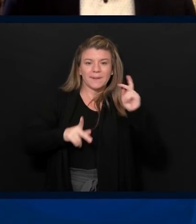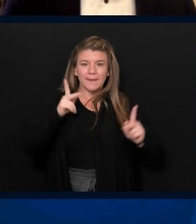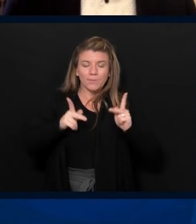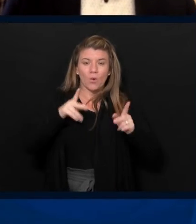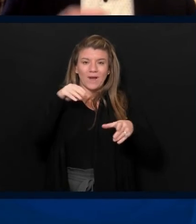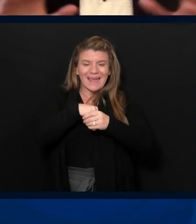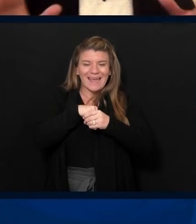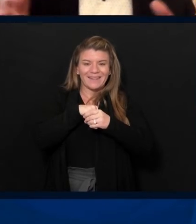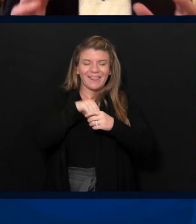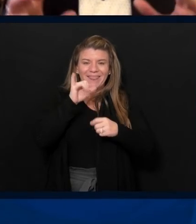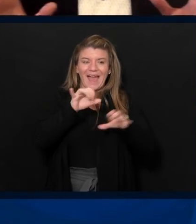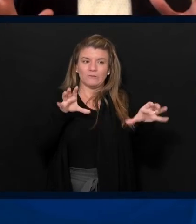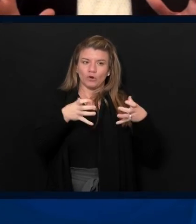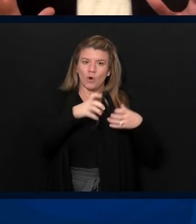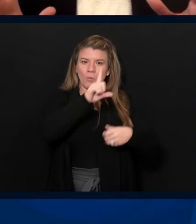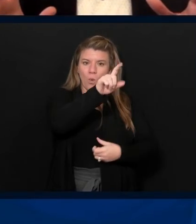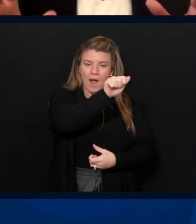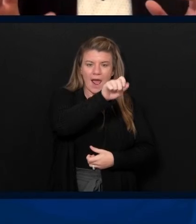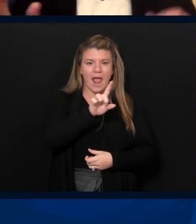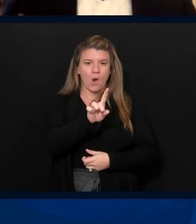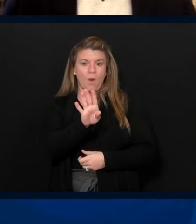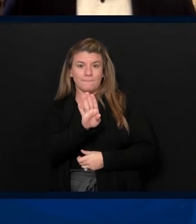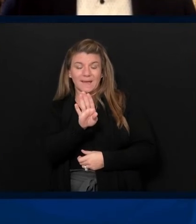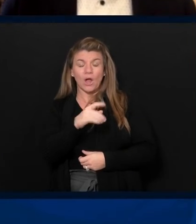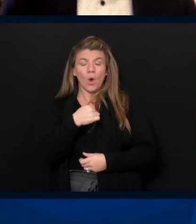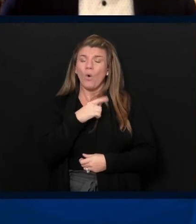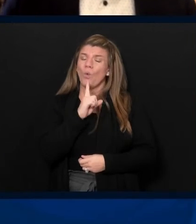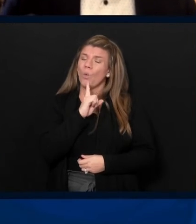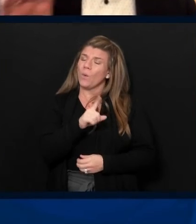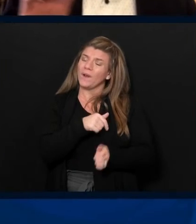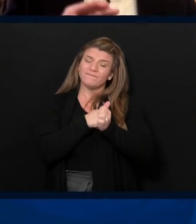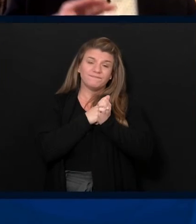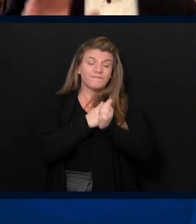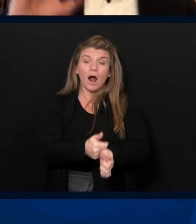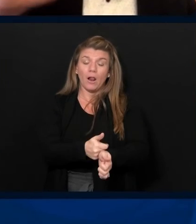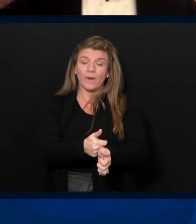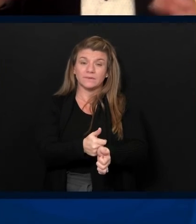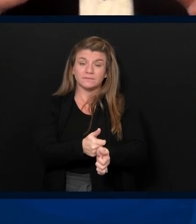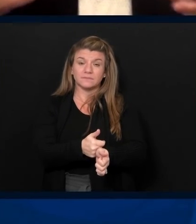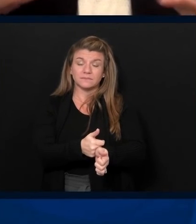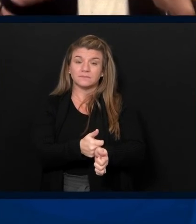in 1B. So we're really following the governance of the